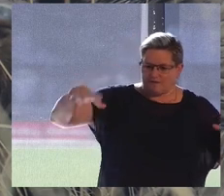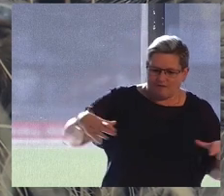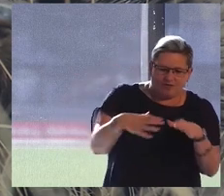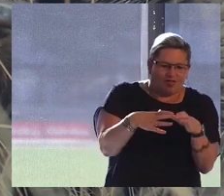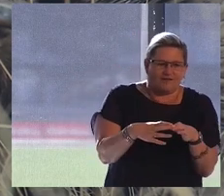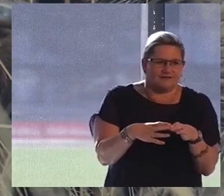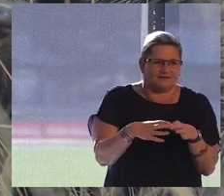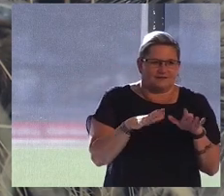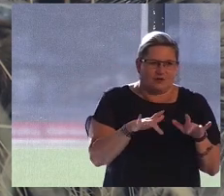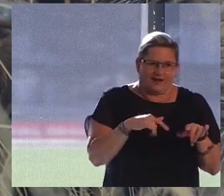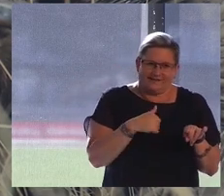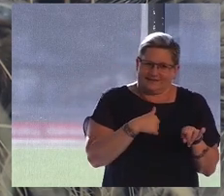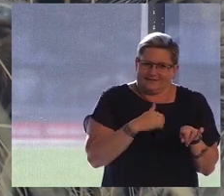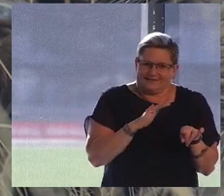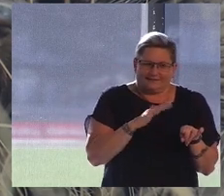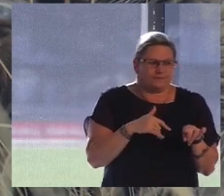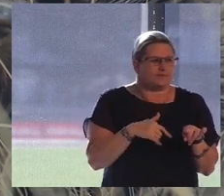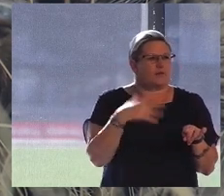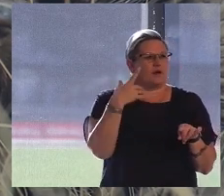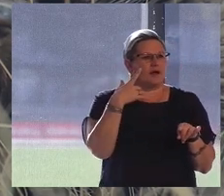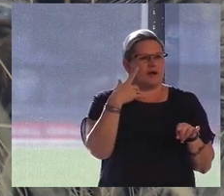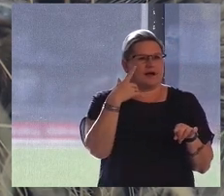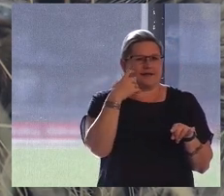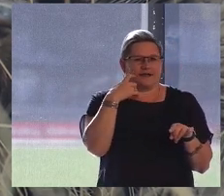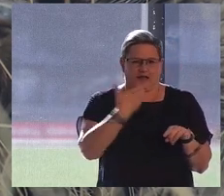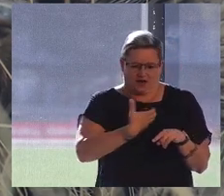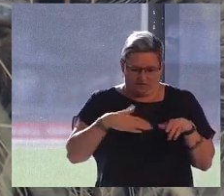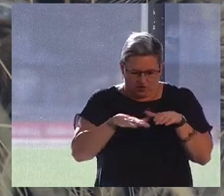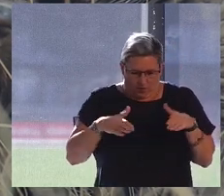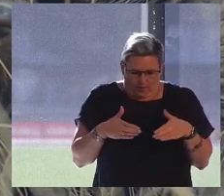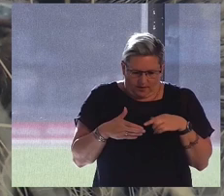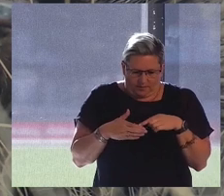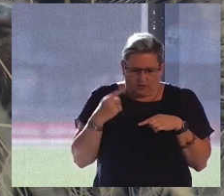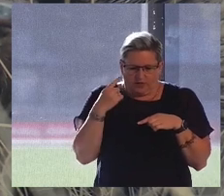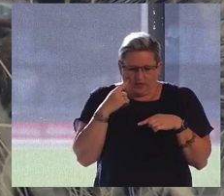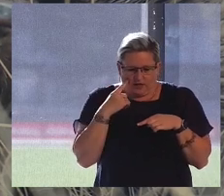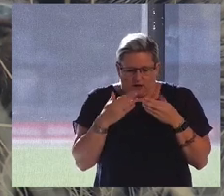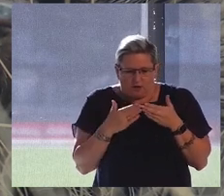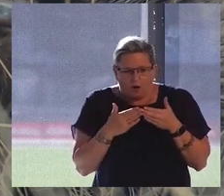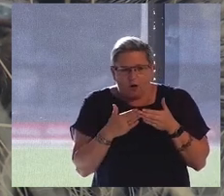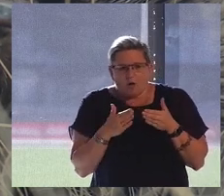But I think what you say around getting out of our bubble and thinking beyond is essential.